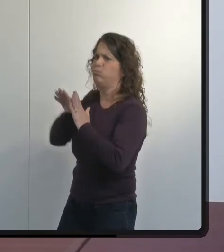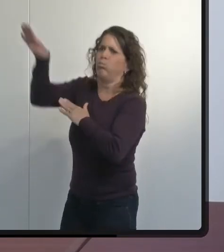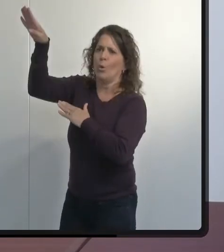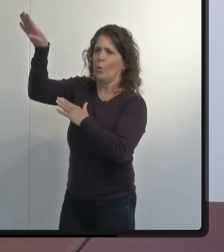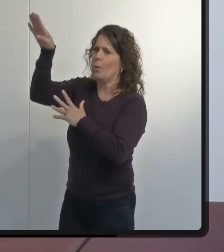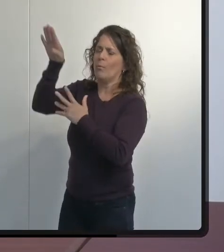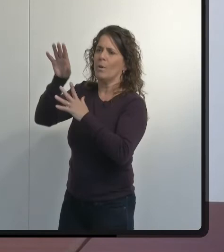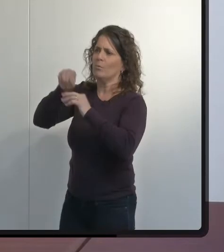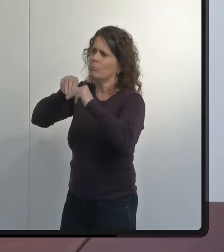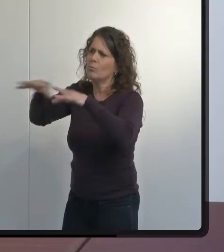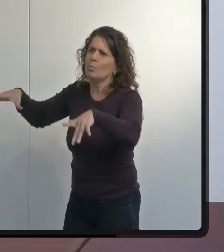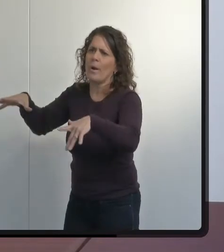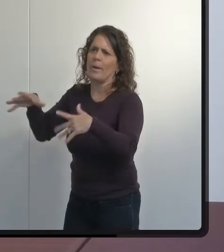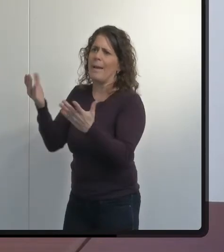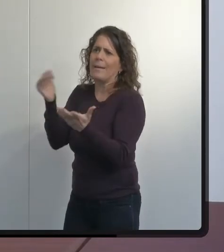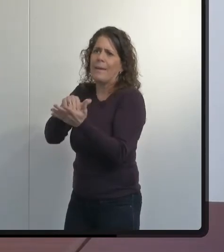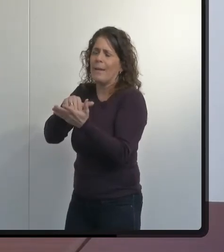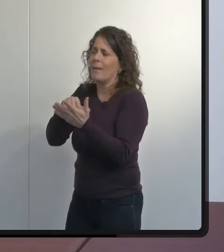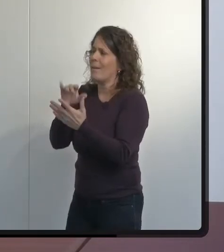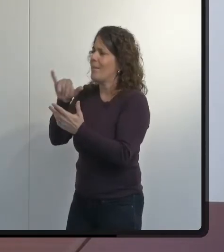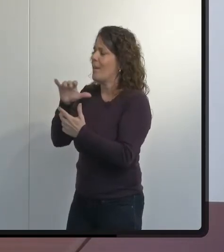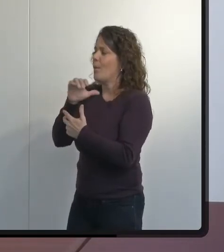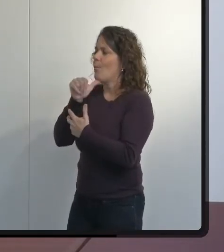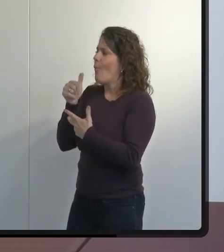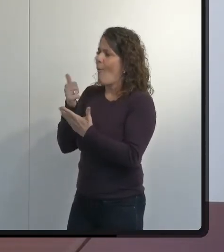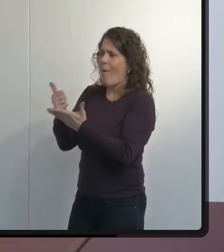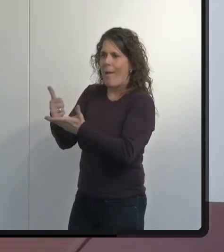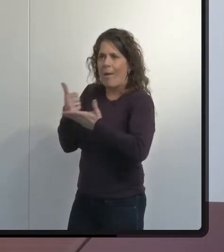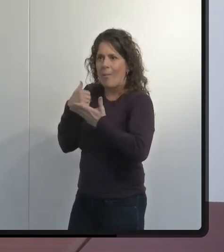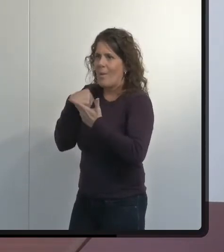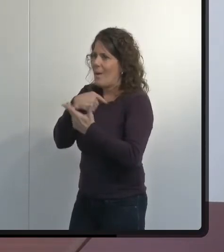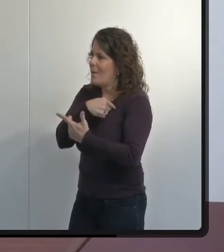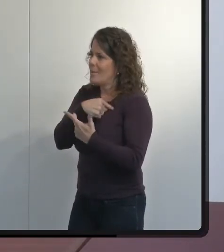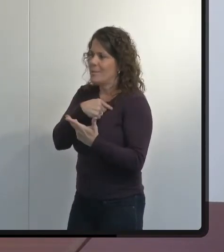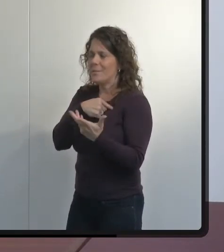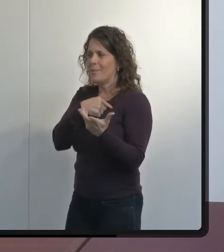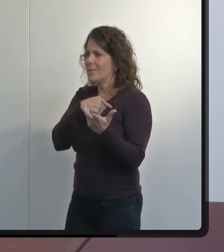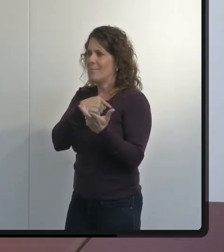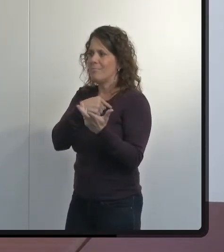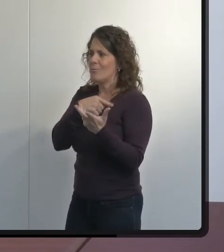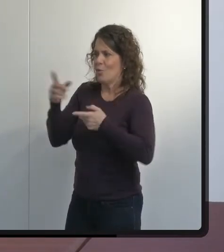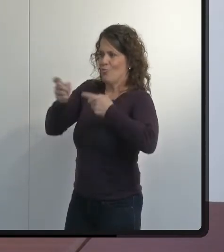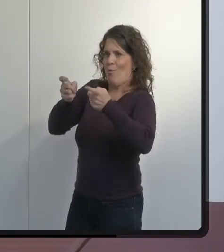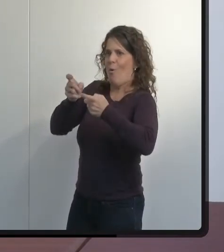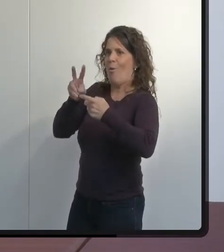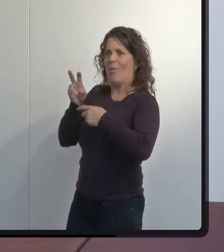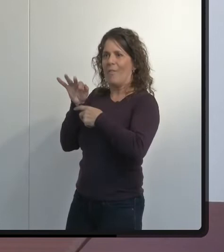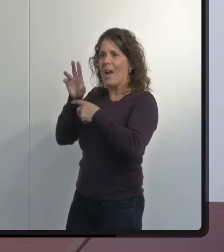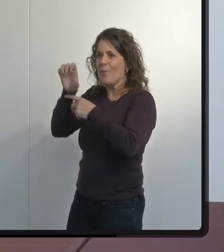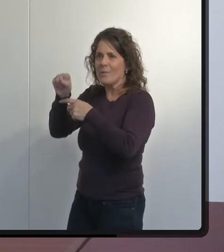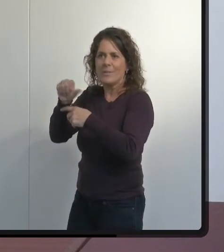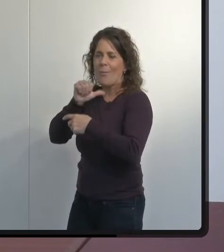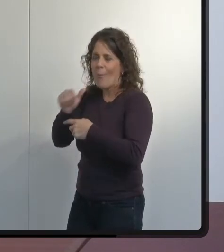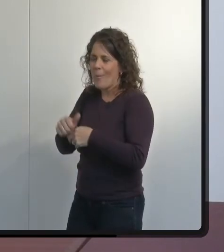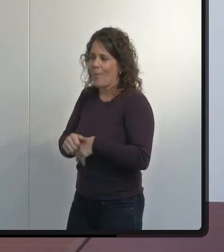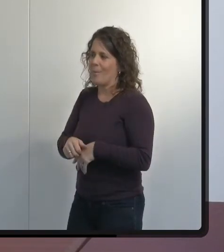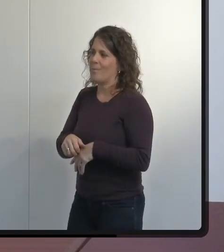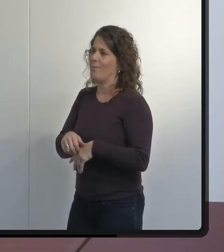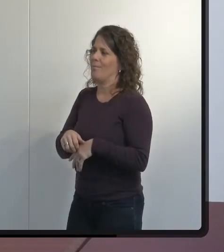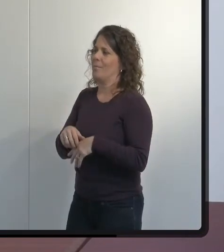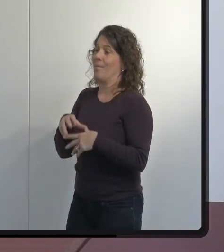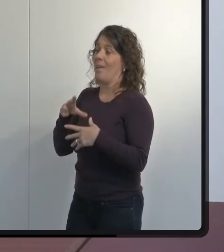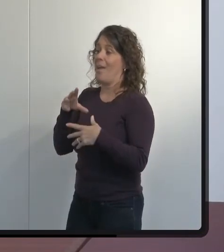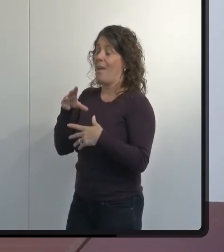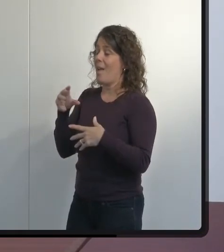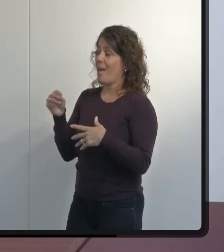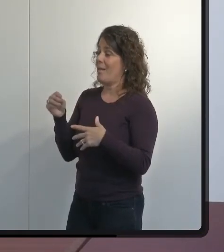terms. That is not going to help us get a hold of this virus, and it is not going to get us faster